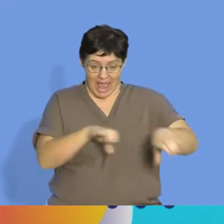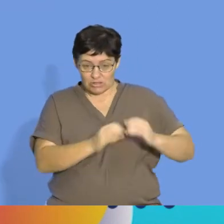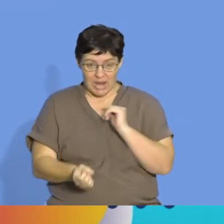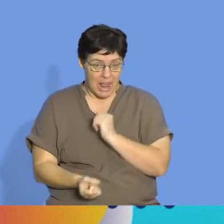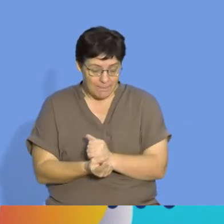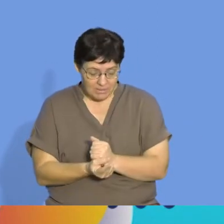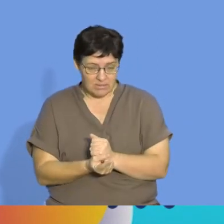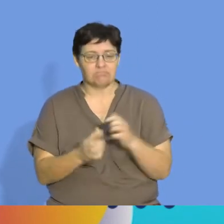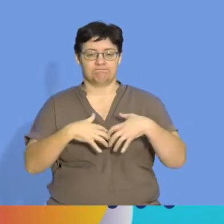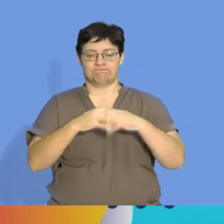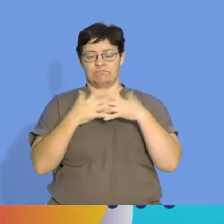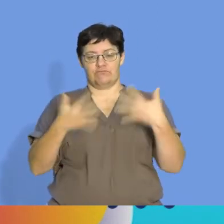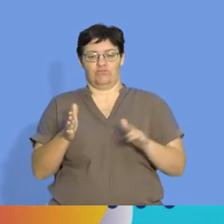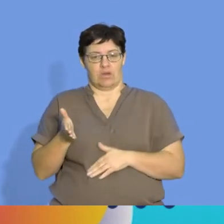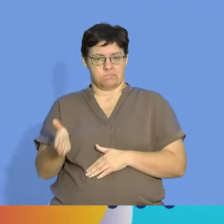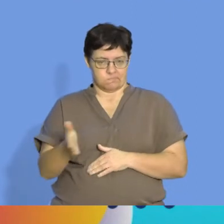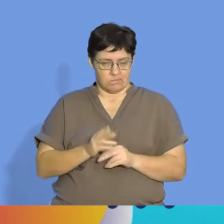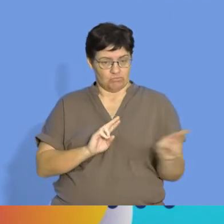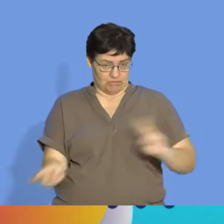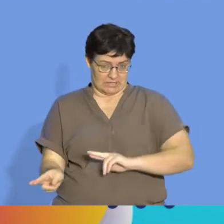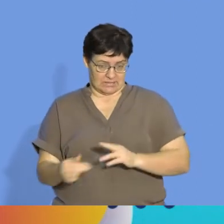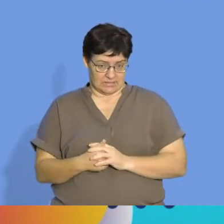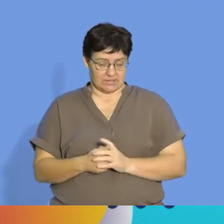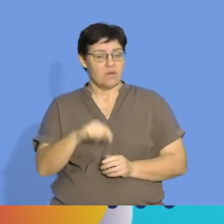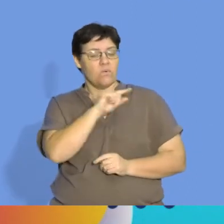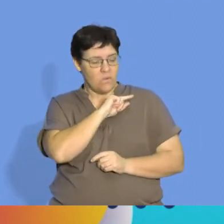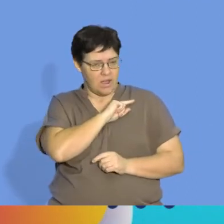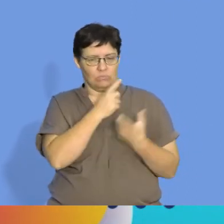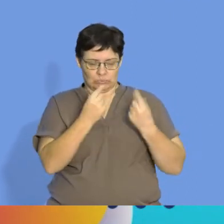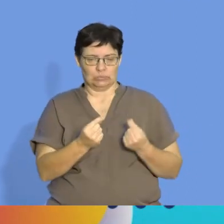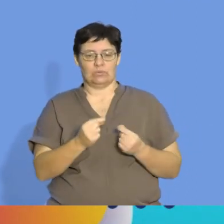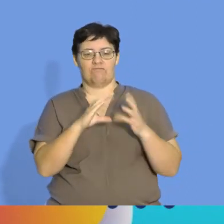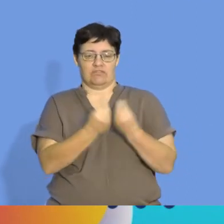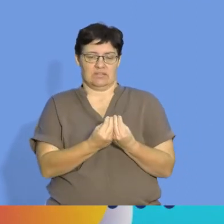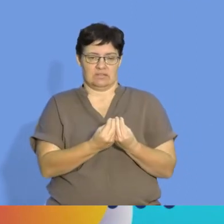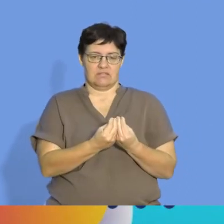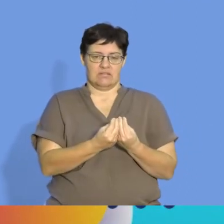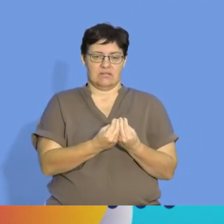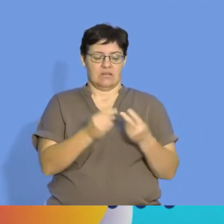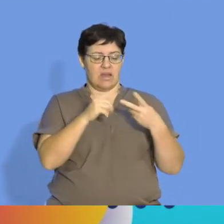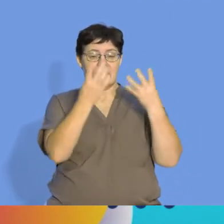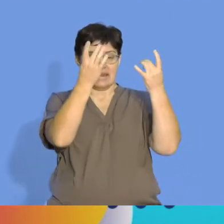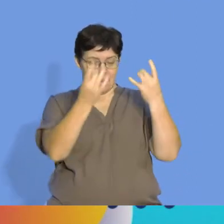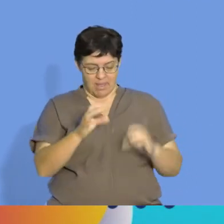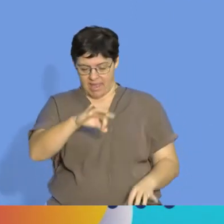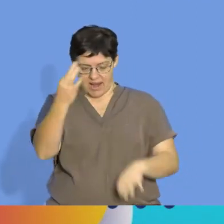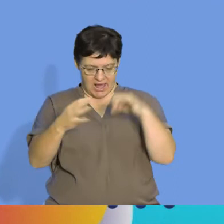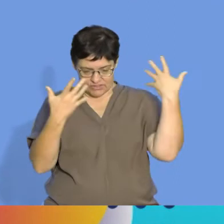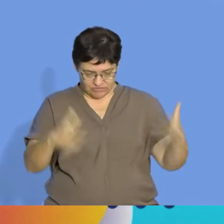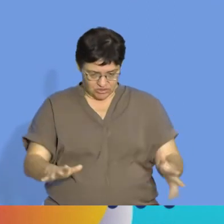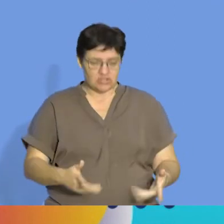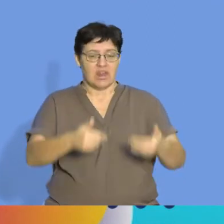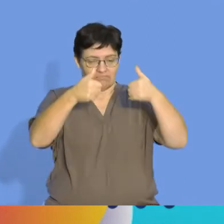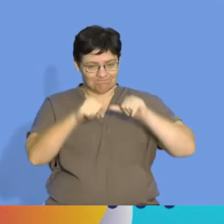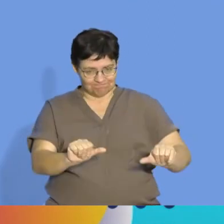to ensure that we have done the necessary, we've analyzed our figures, and now we're